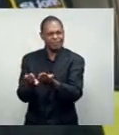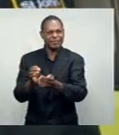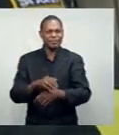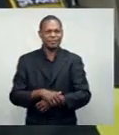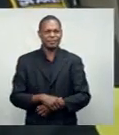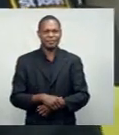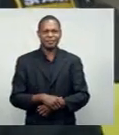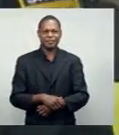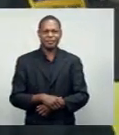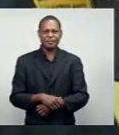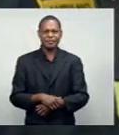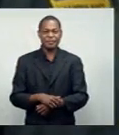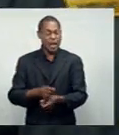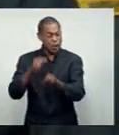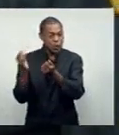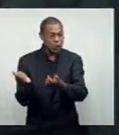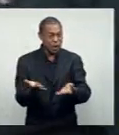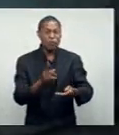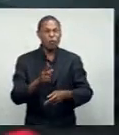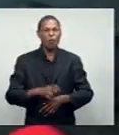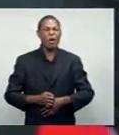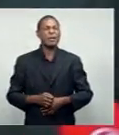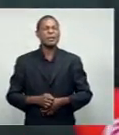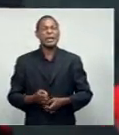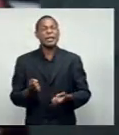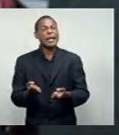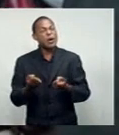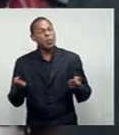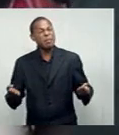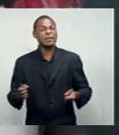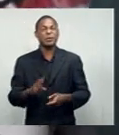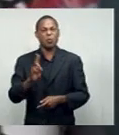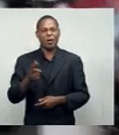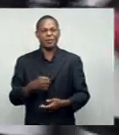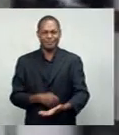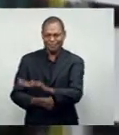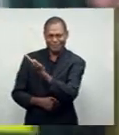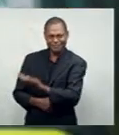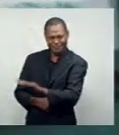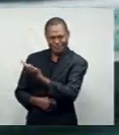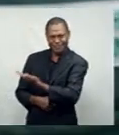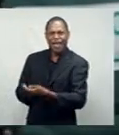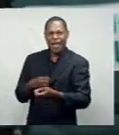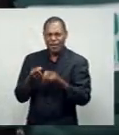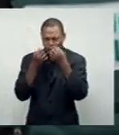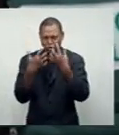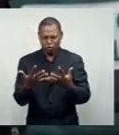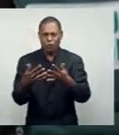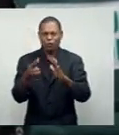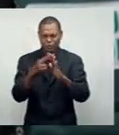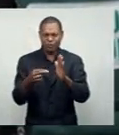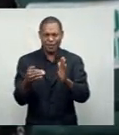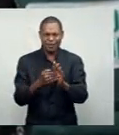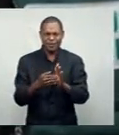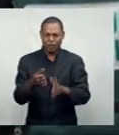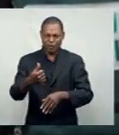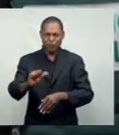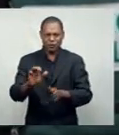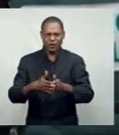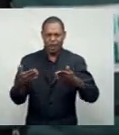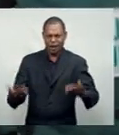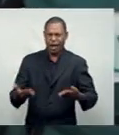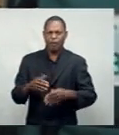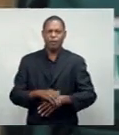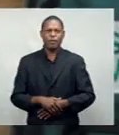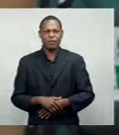terms of the equipment stuff, this is exactly the same sort of equipment as we use on ambulances in New Zealand at the moment. This is a